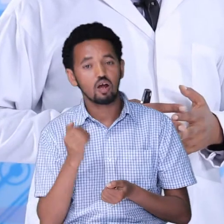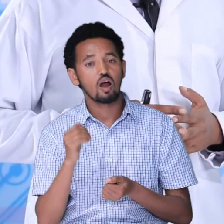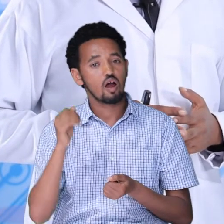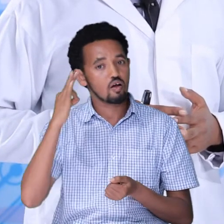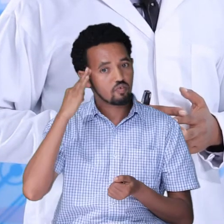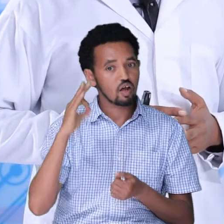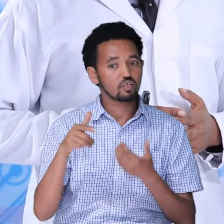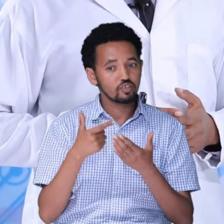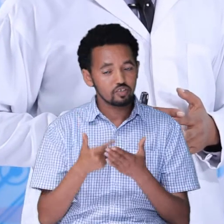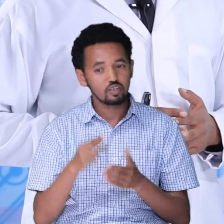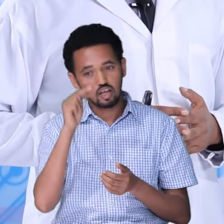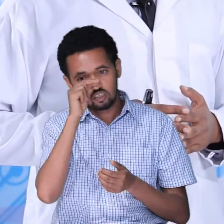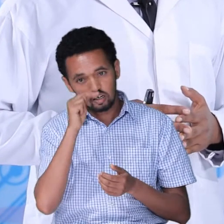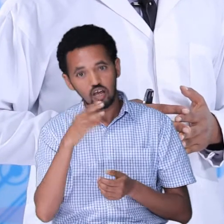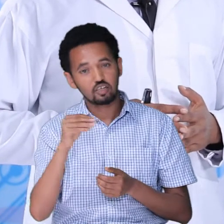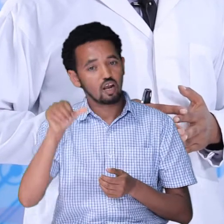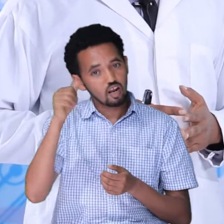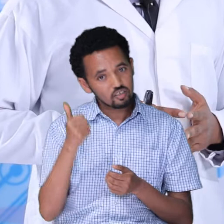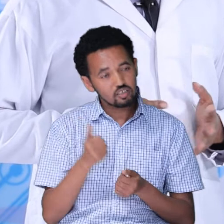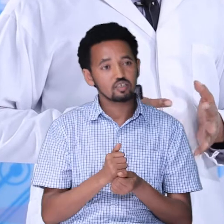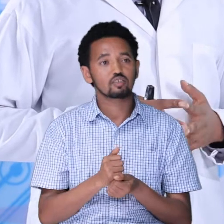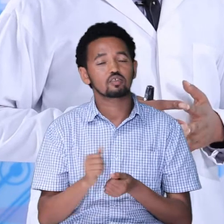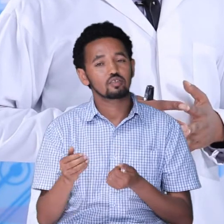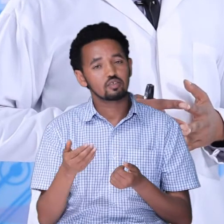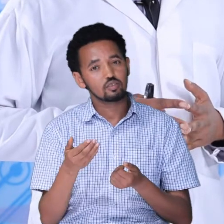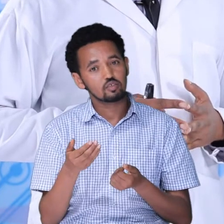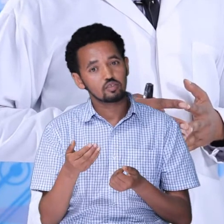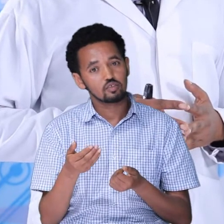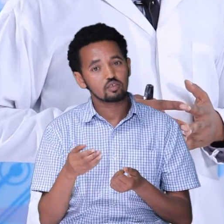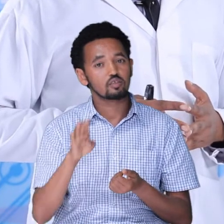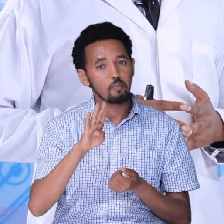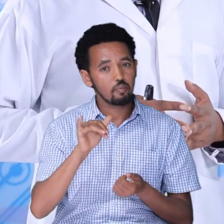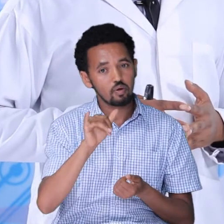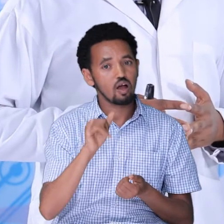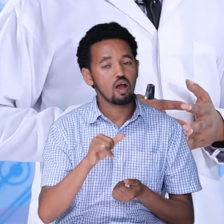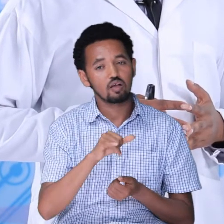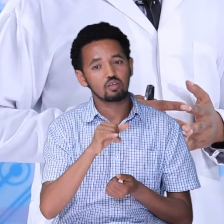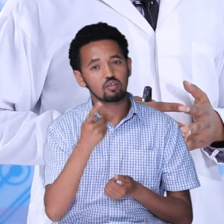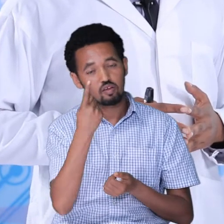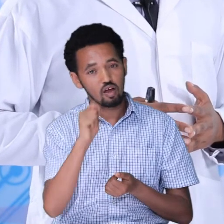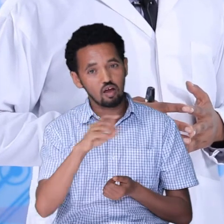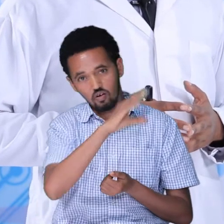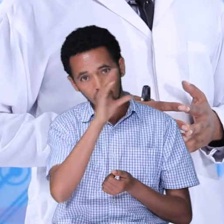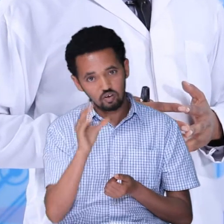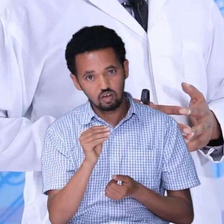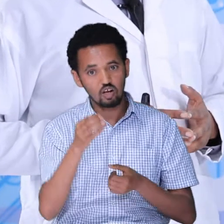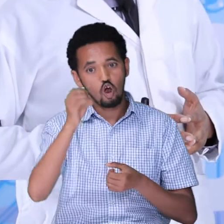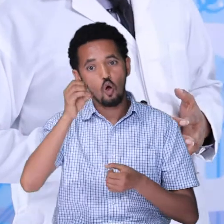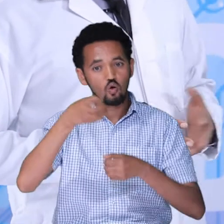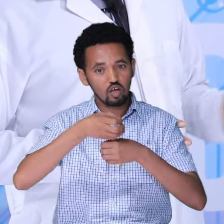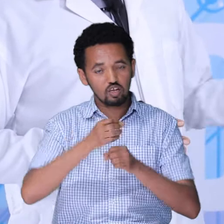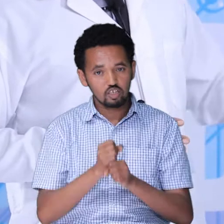in Nigeria and other states. It was solved by the African organization or